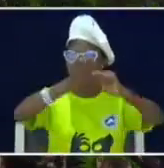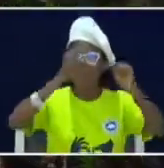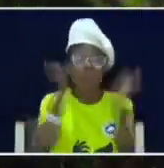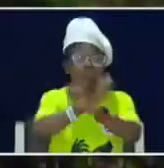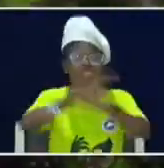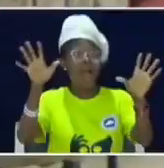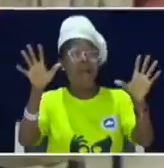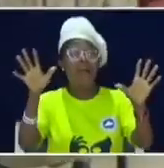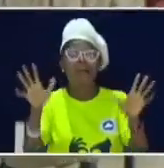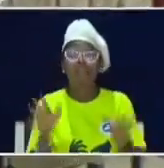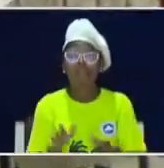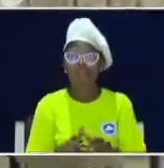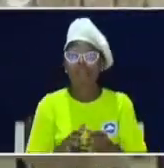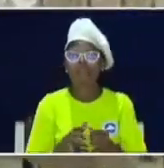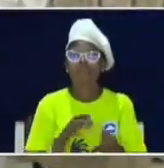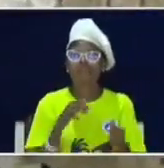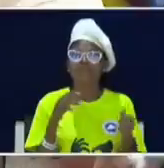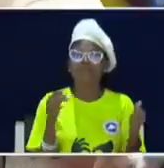hallelujah.